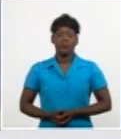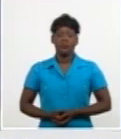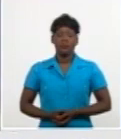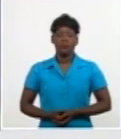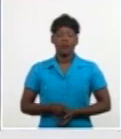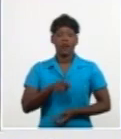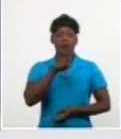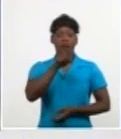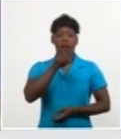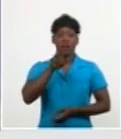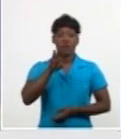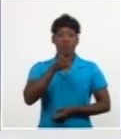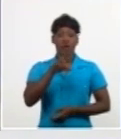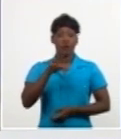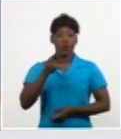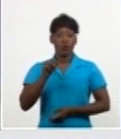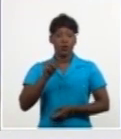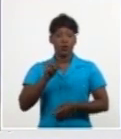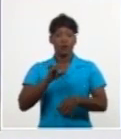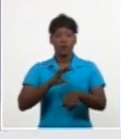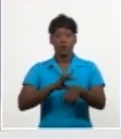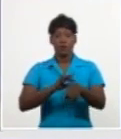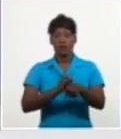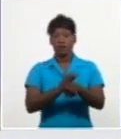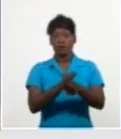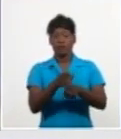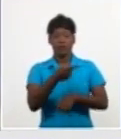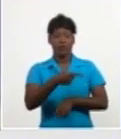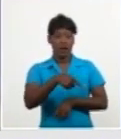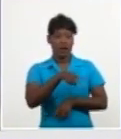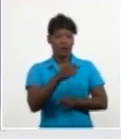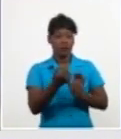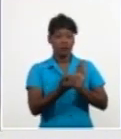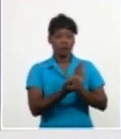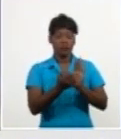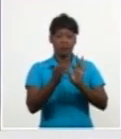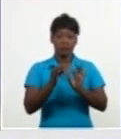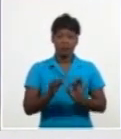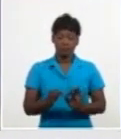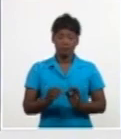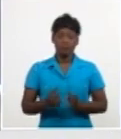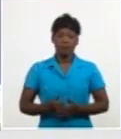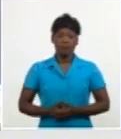The 14 cases confirmed yesterday, they're all Cuban.